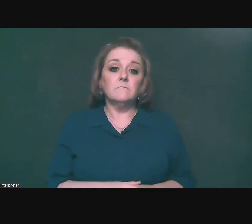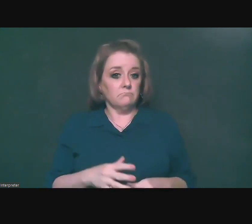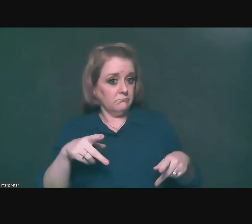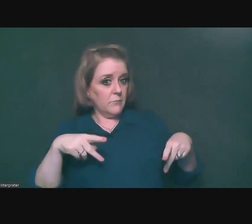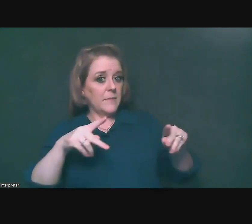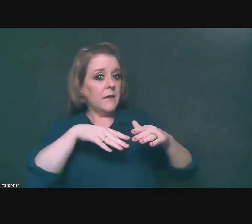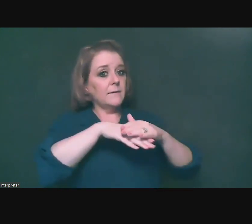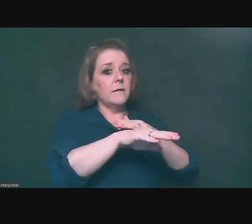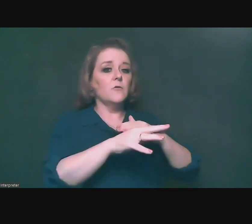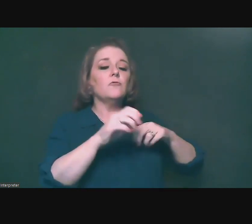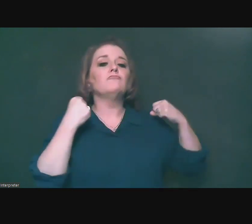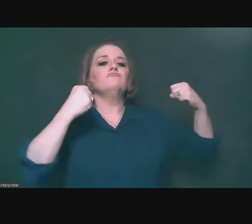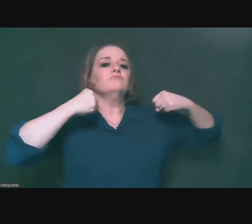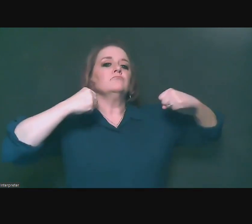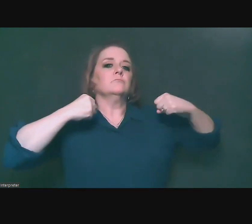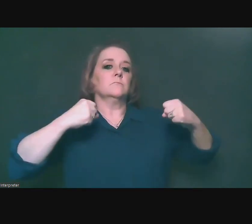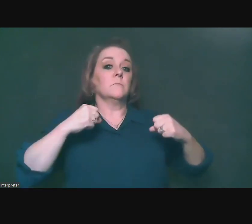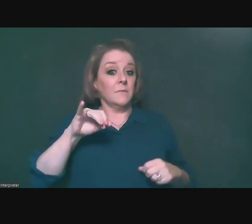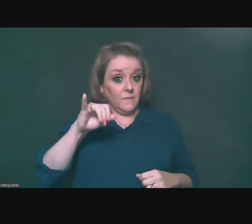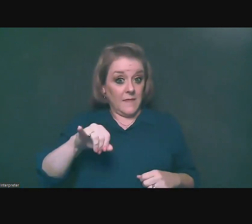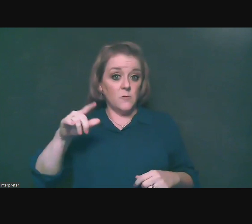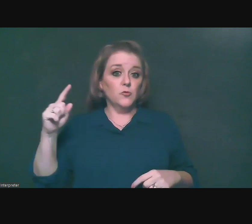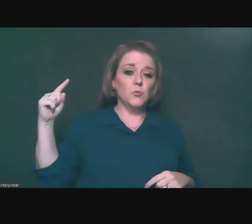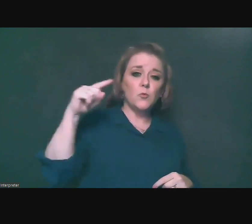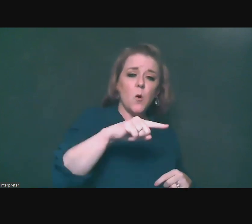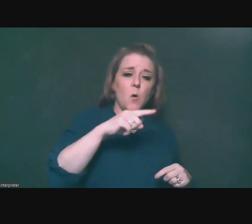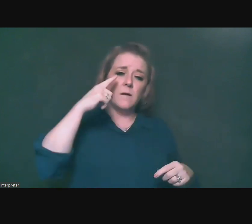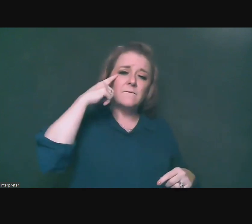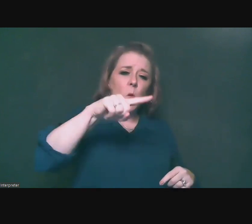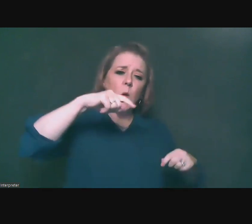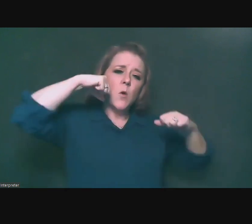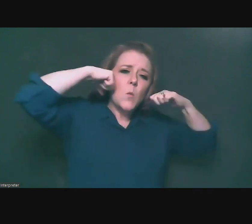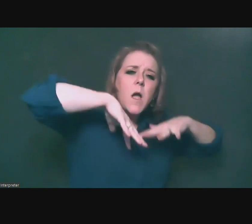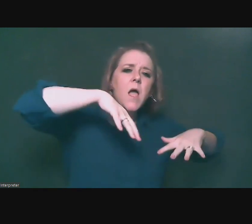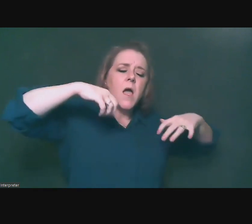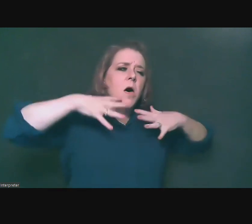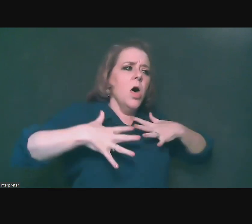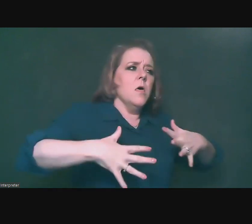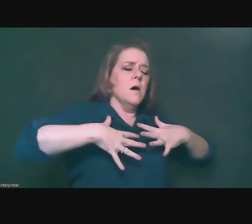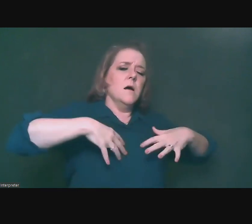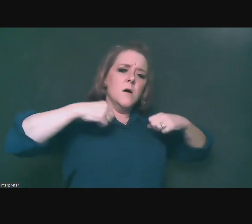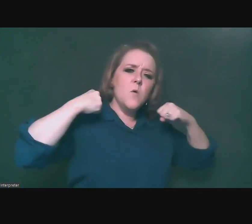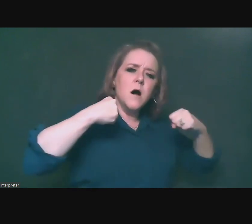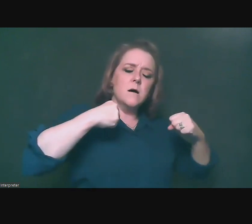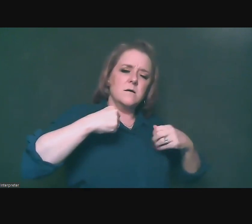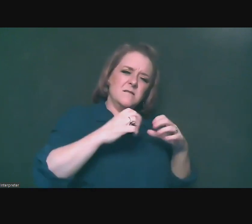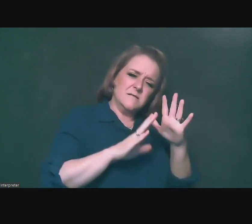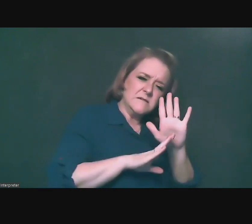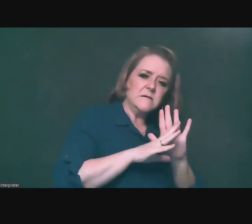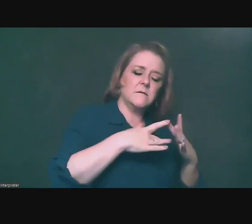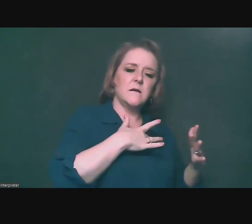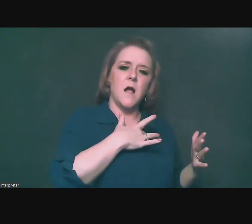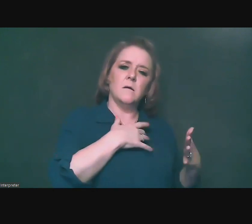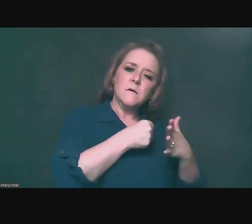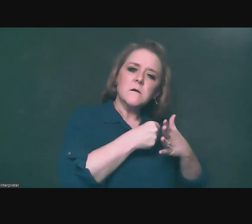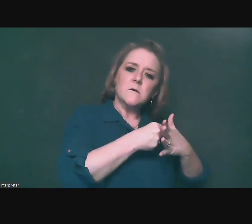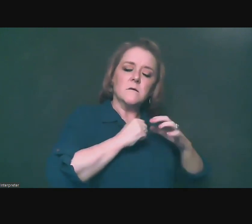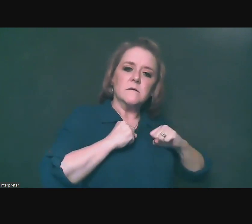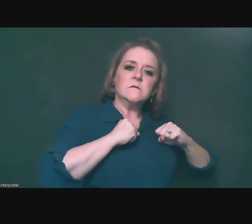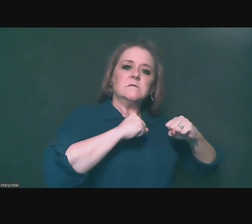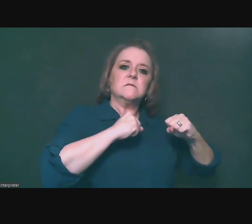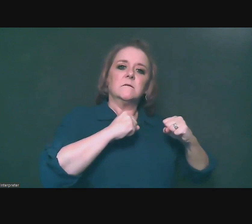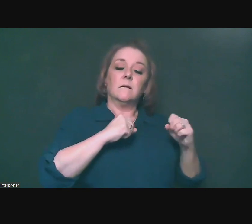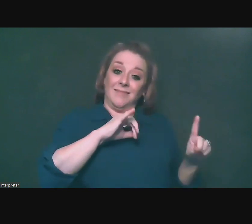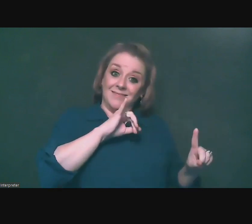go there to work out. We go there to sweat. We go there to breathe heavy. We go there to get our heart rates up. And so